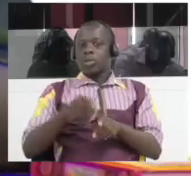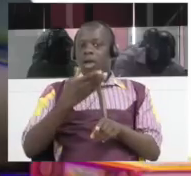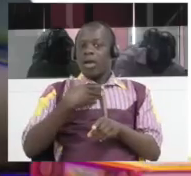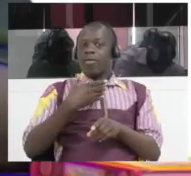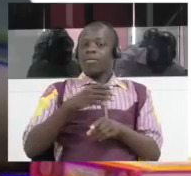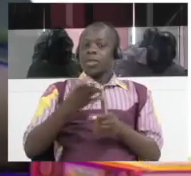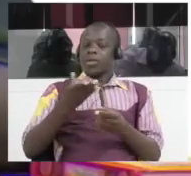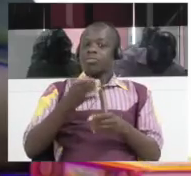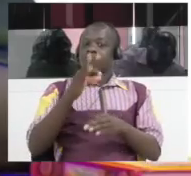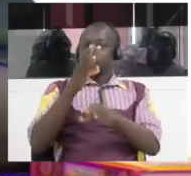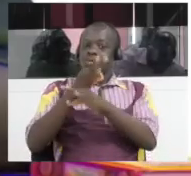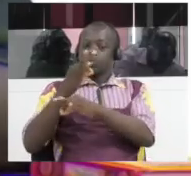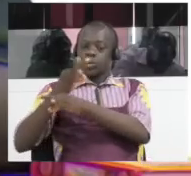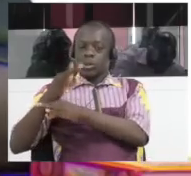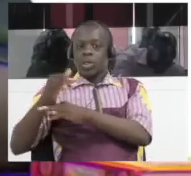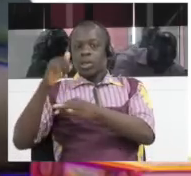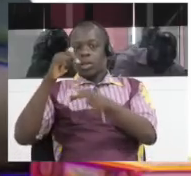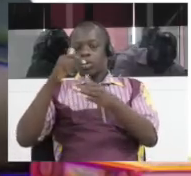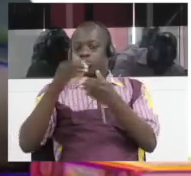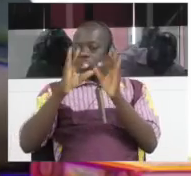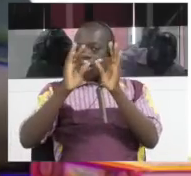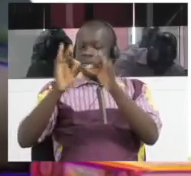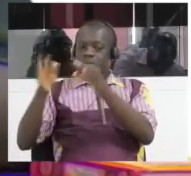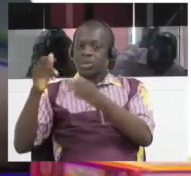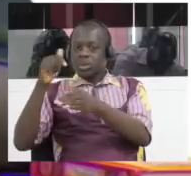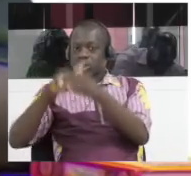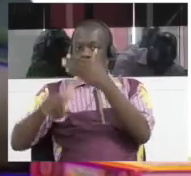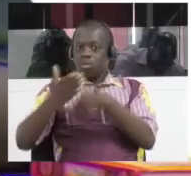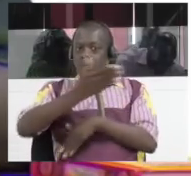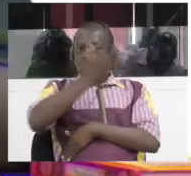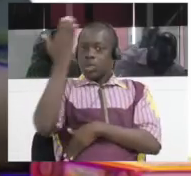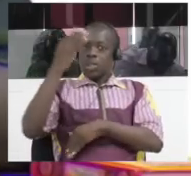Yundum had beaten it earlier that morning,